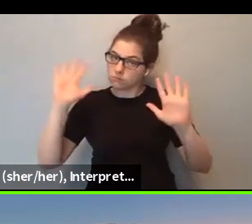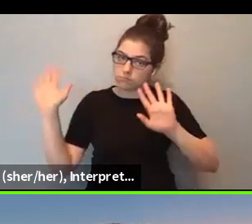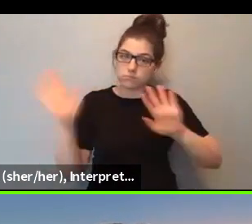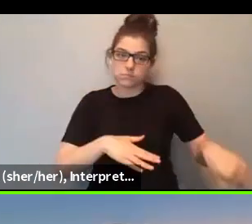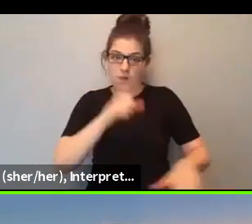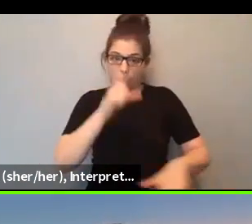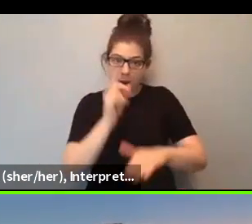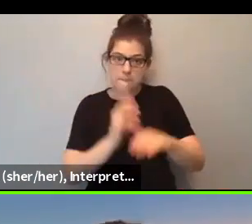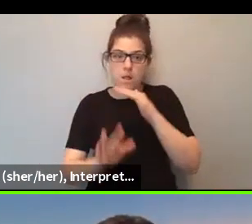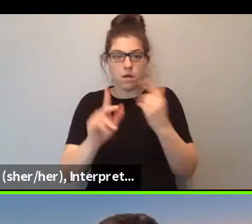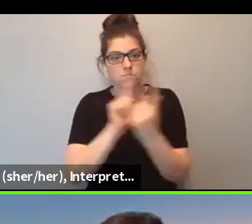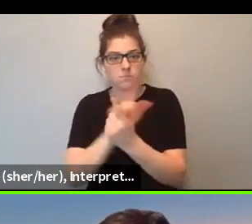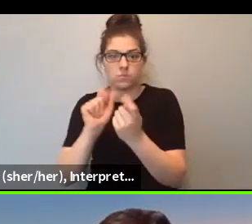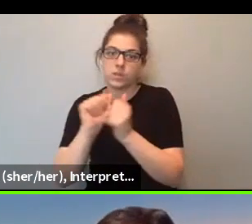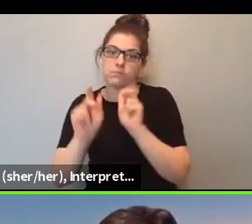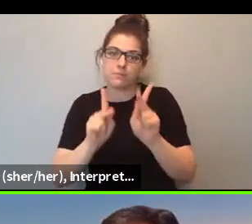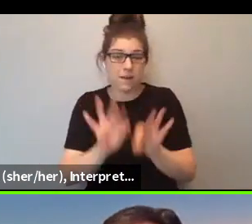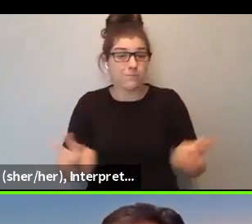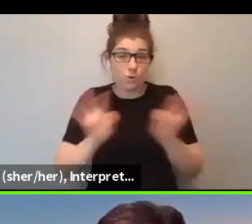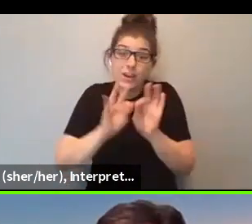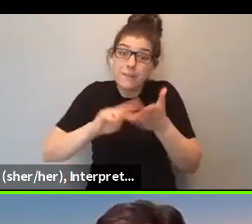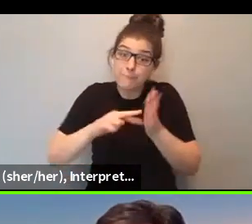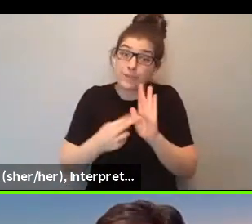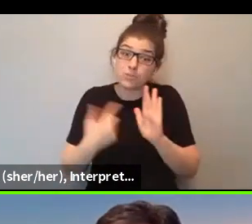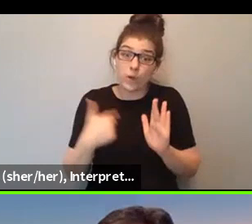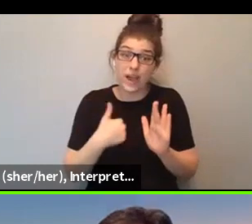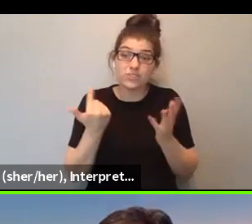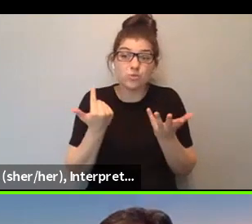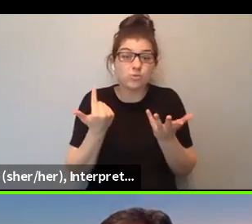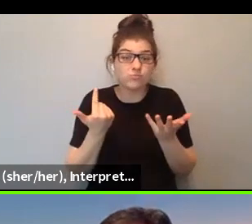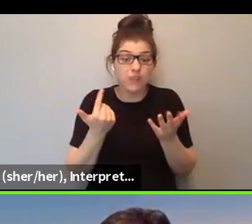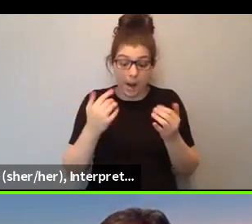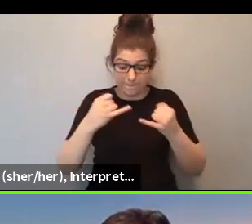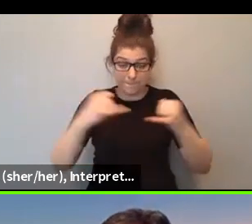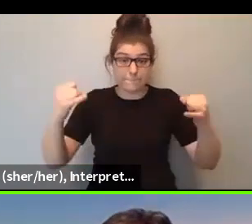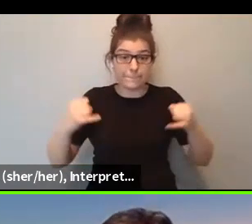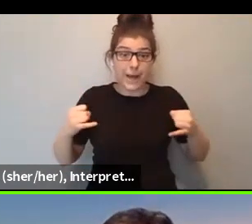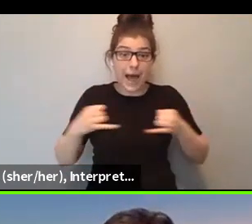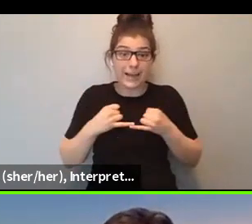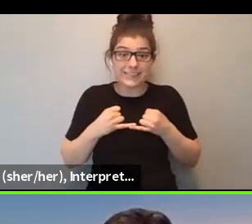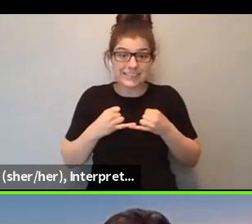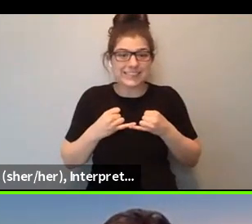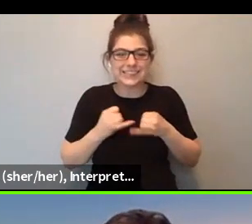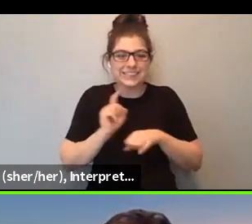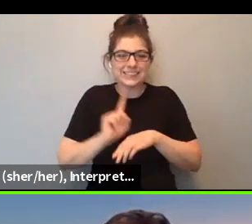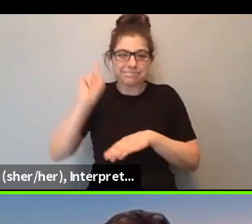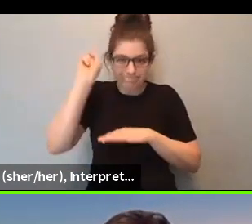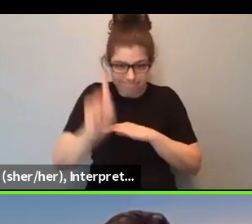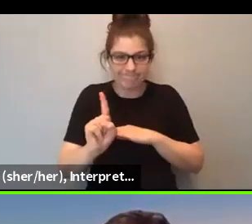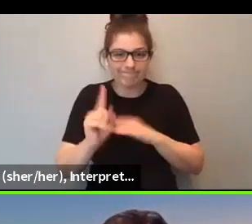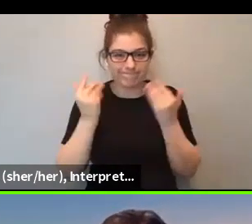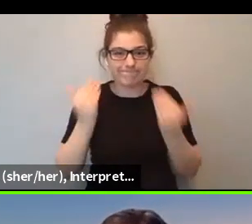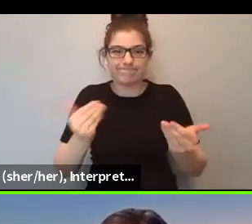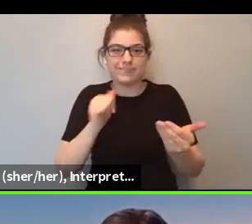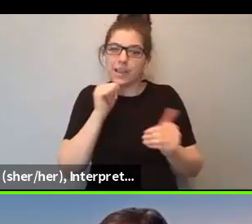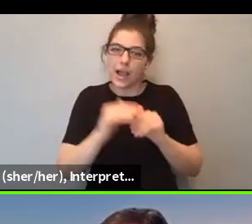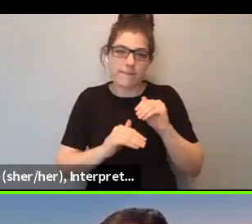I think that it's going to mean that we get uncomfortable. I think part of what happens in this field is that